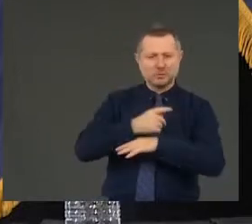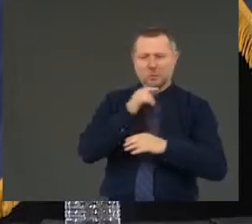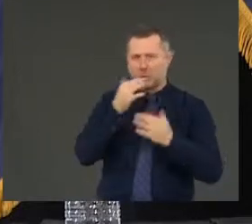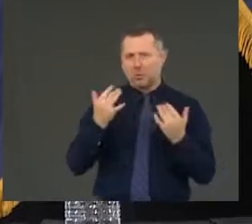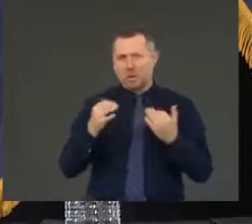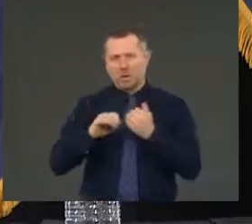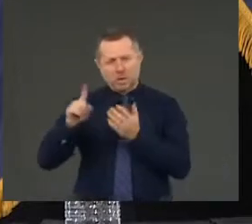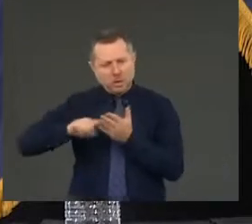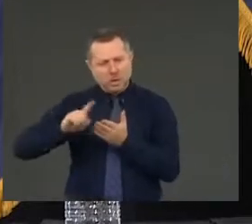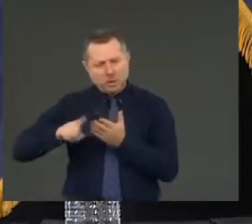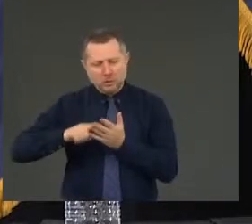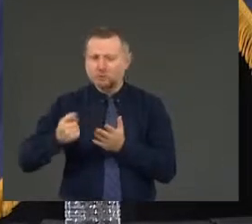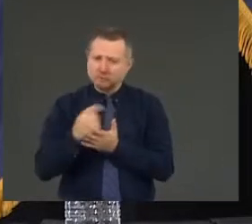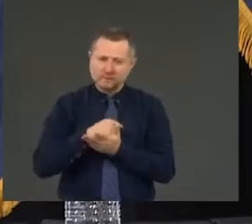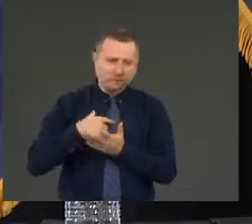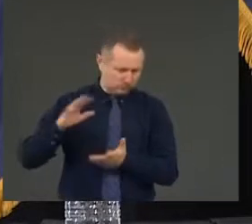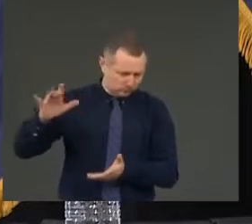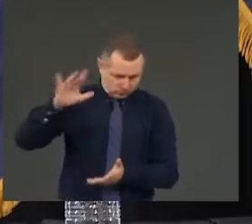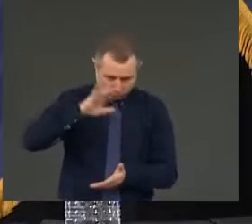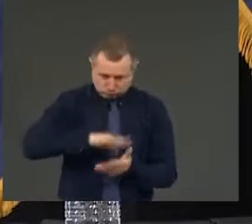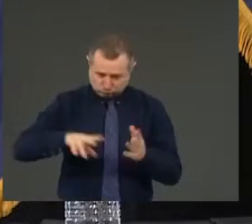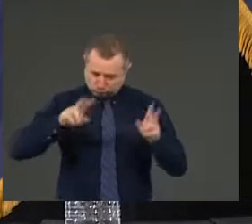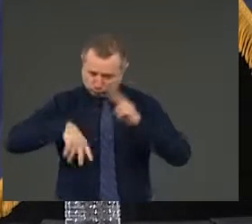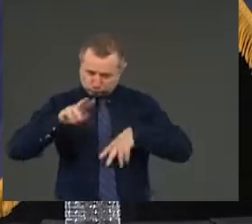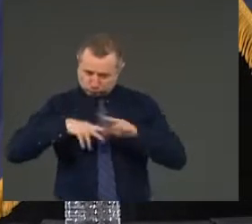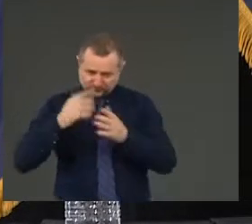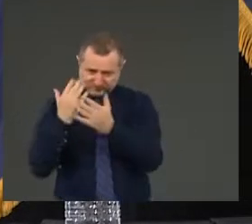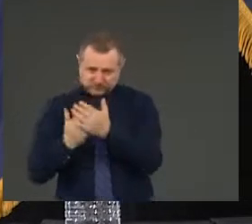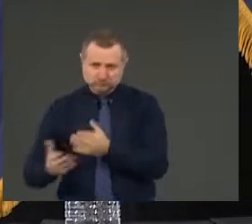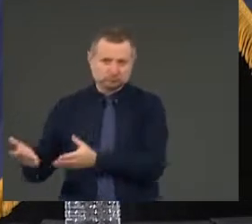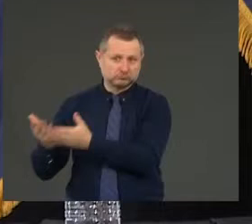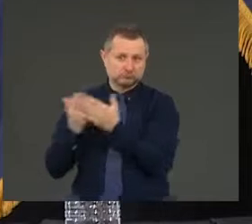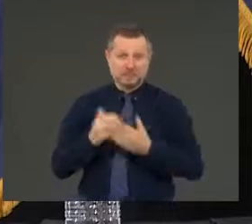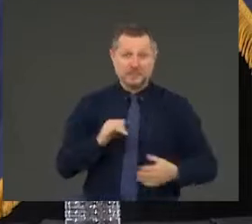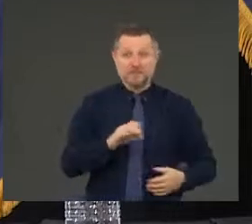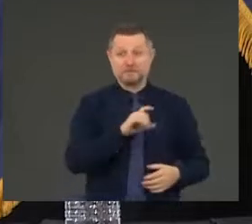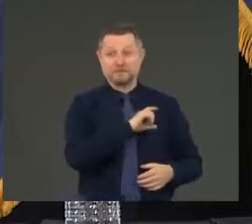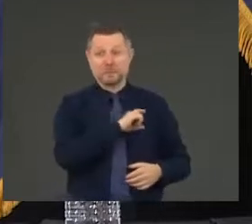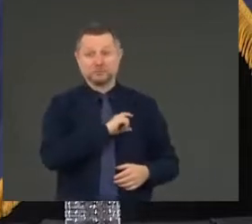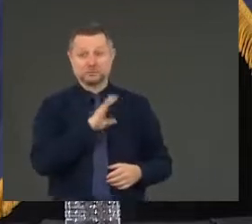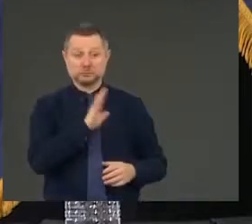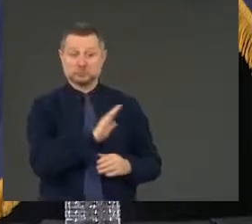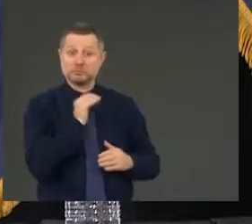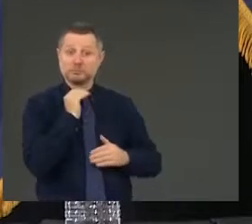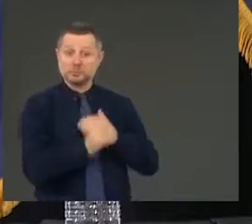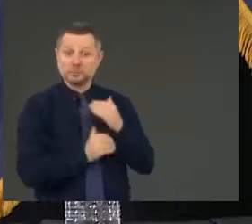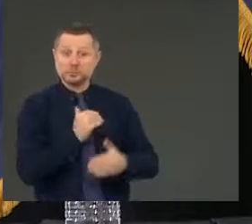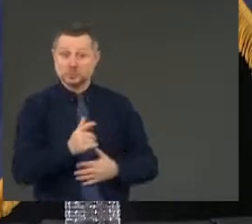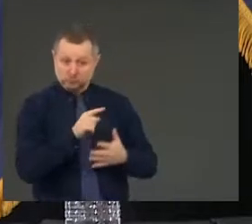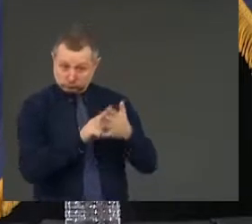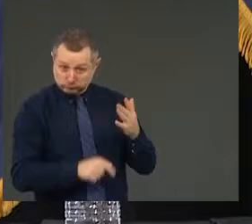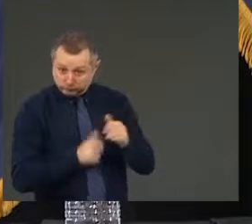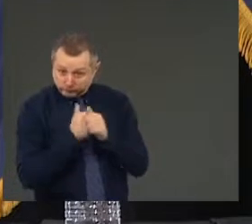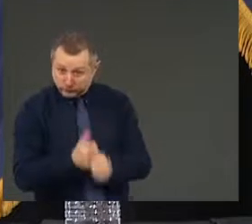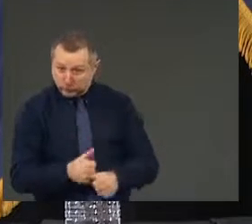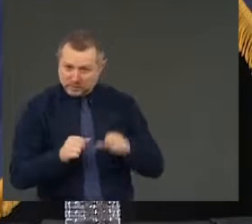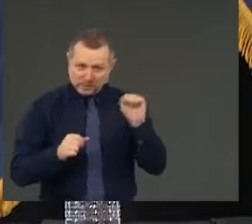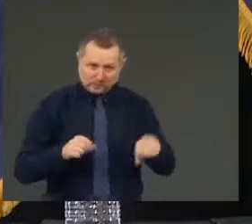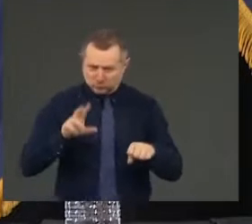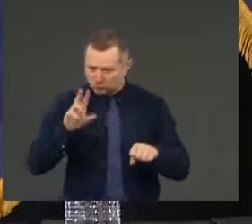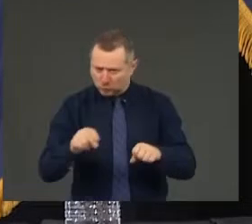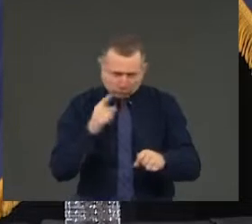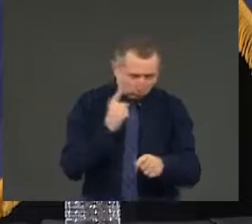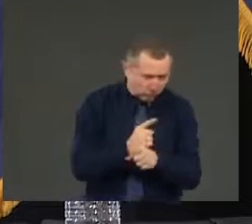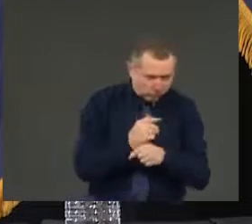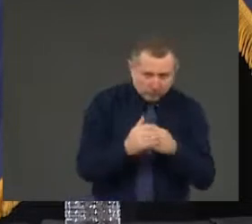it. But review all the facts, review the police procedures, review the crowd's